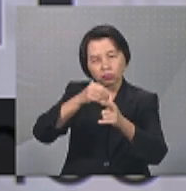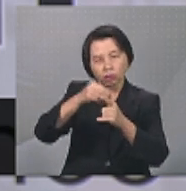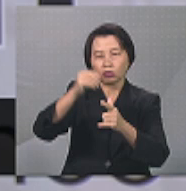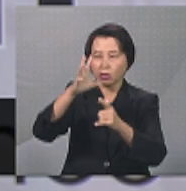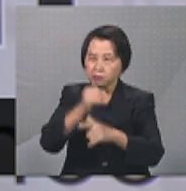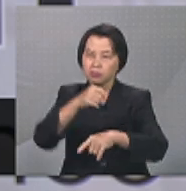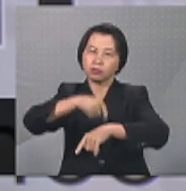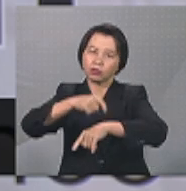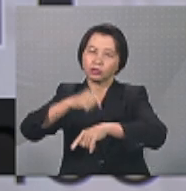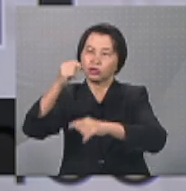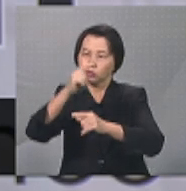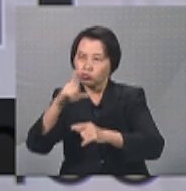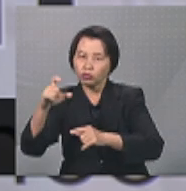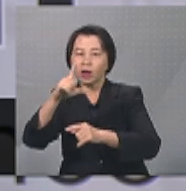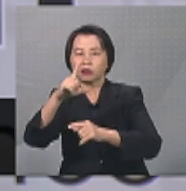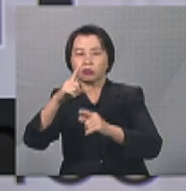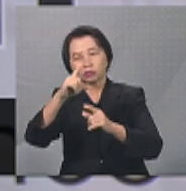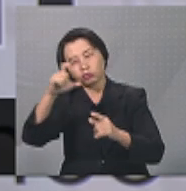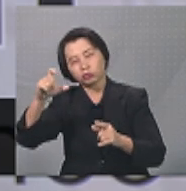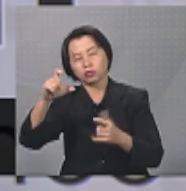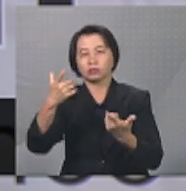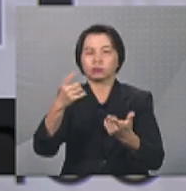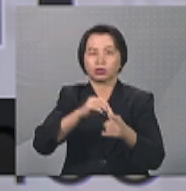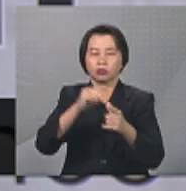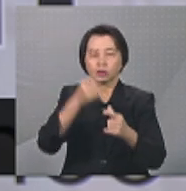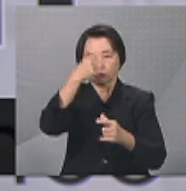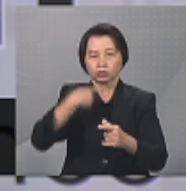for us to slowly continue to